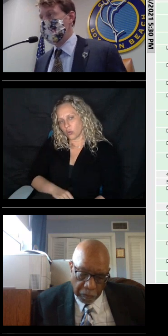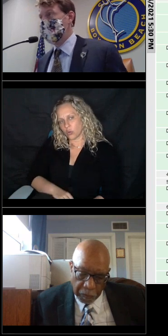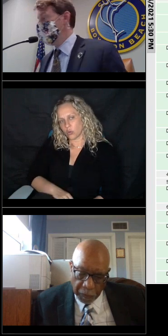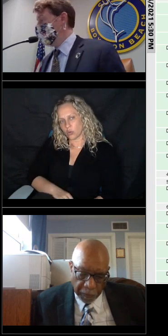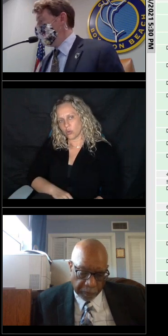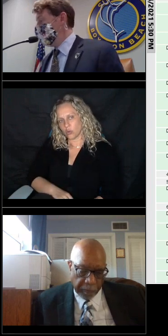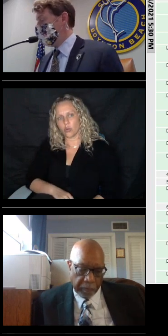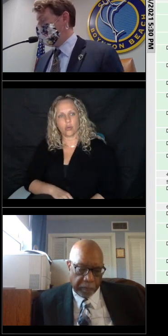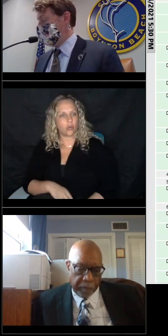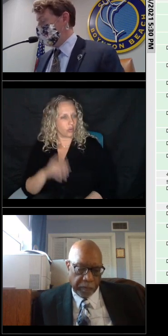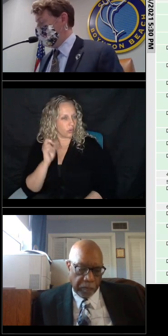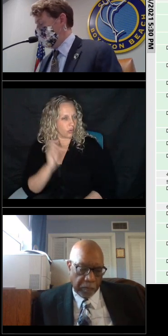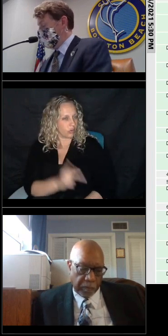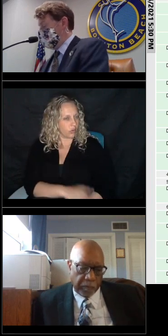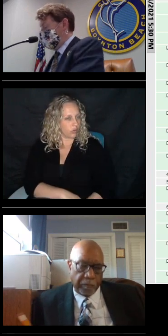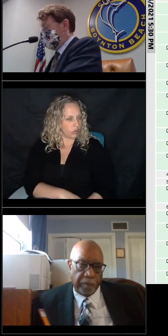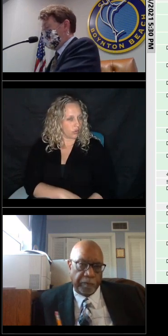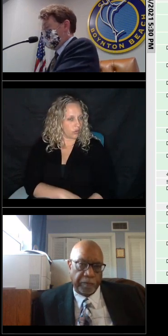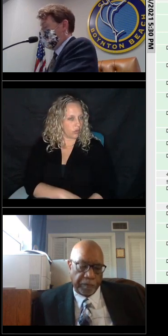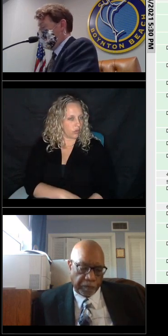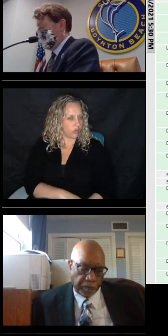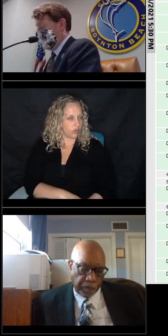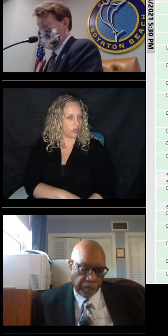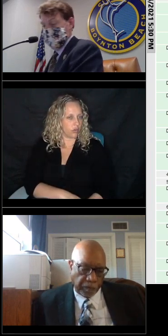Okay. Thank you.